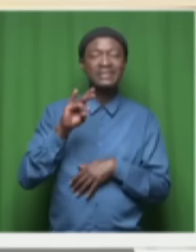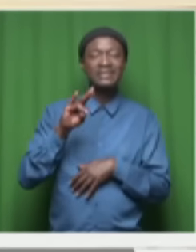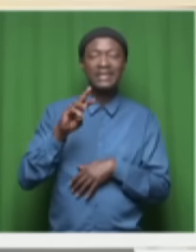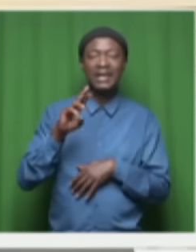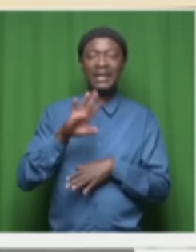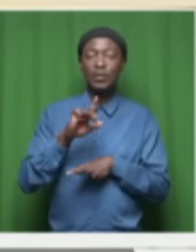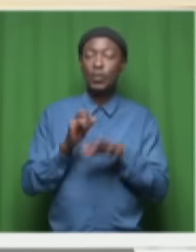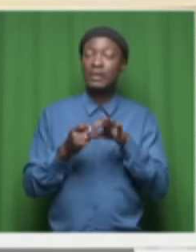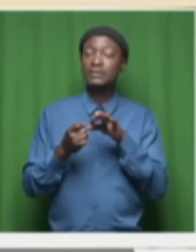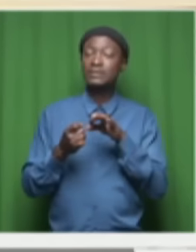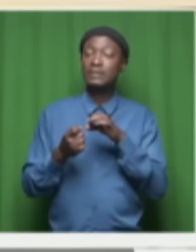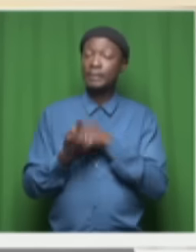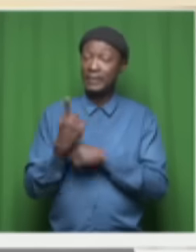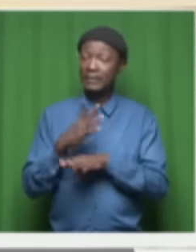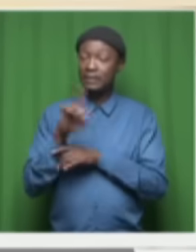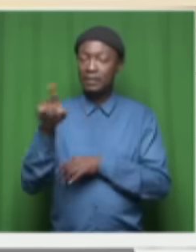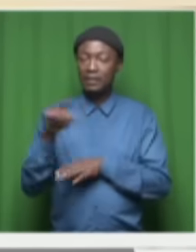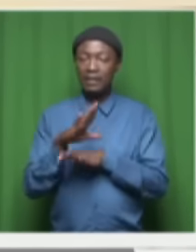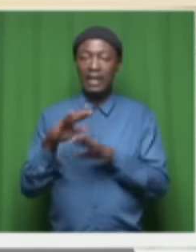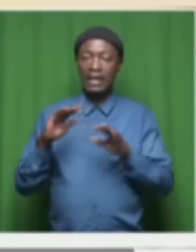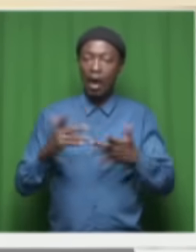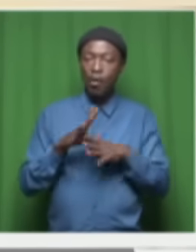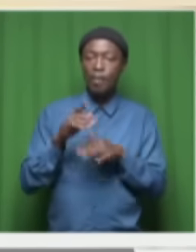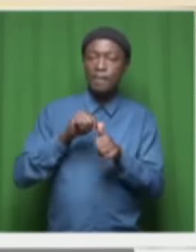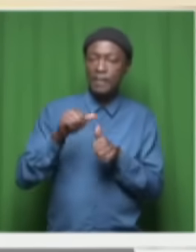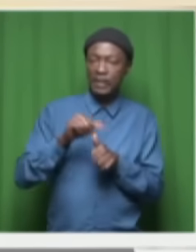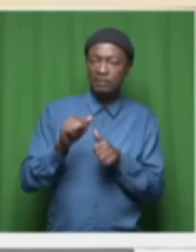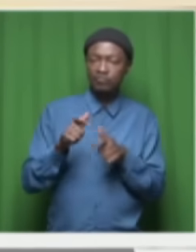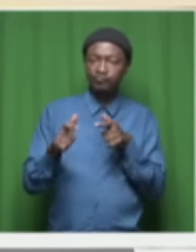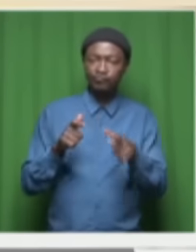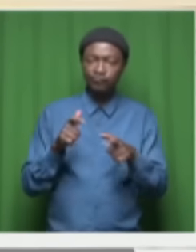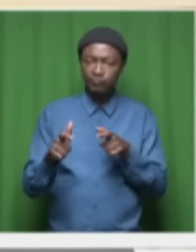how best they're managing the conditions